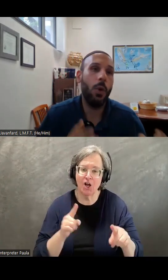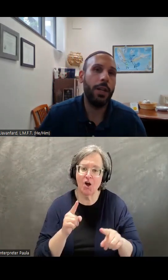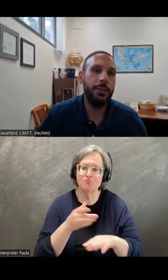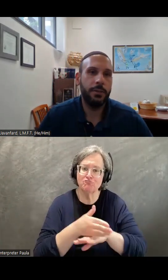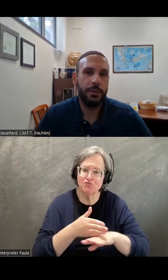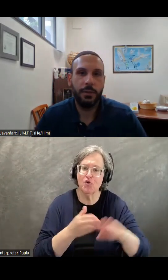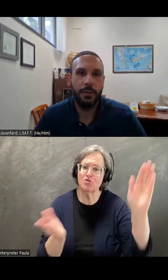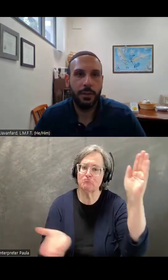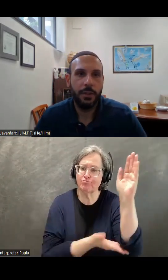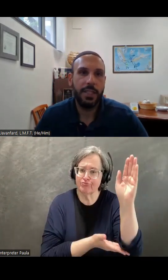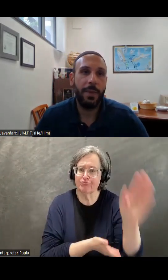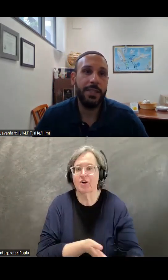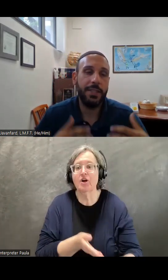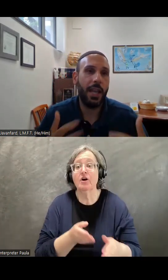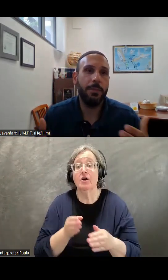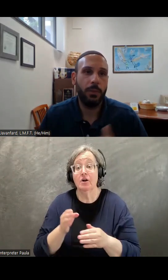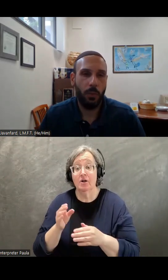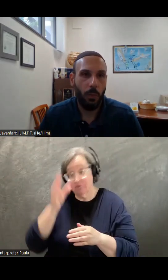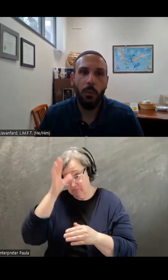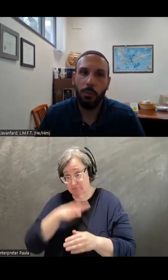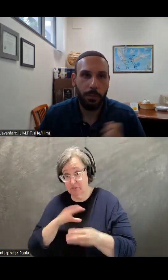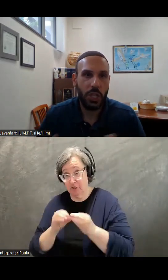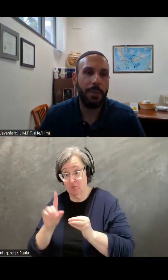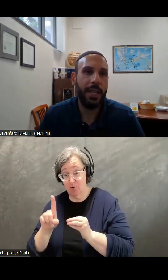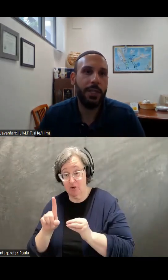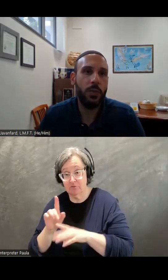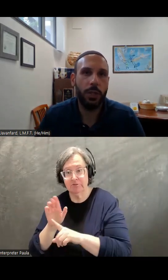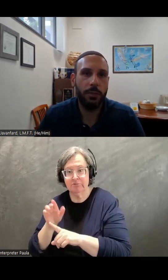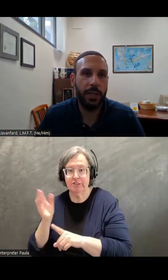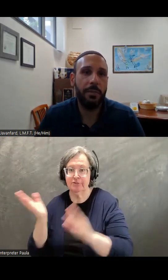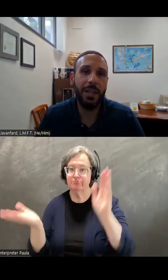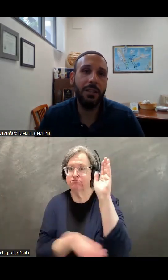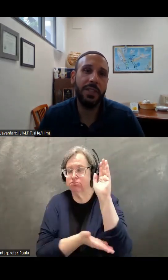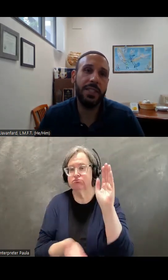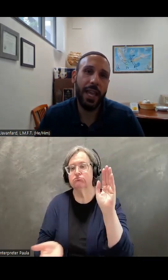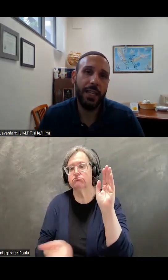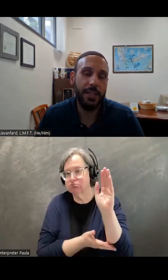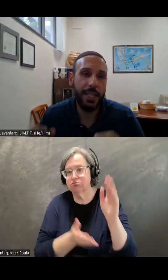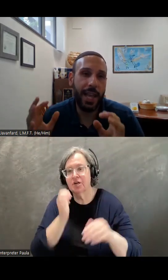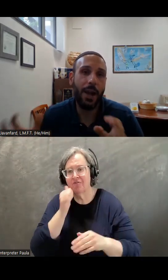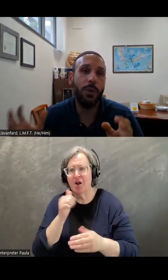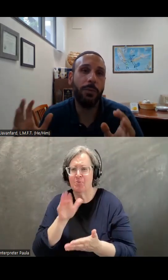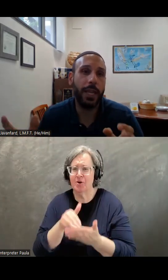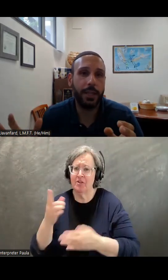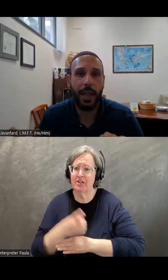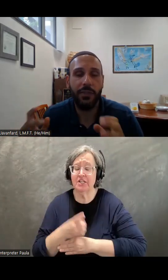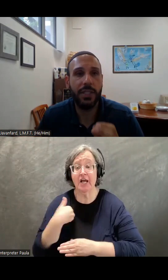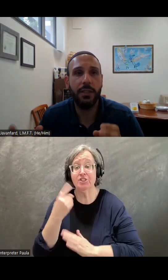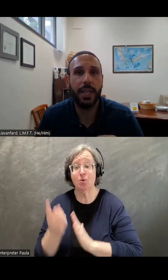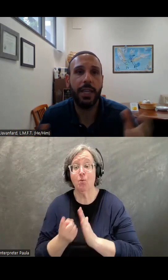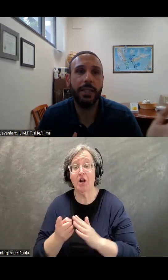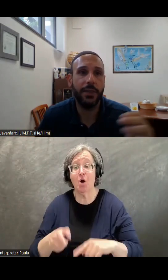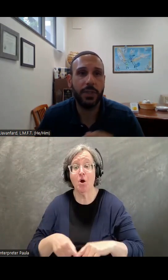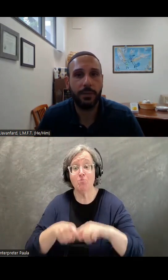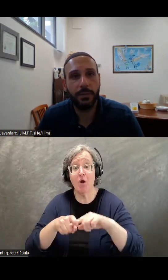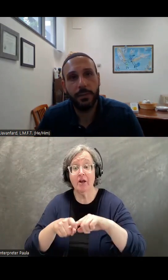Lumberjack 1 spends his time chopping down his wood, but in the middle of his day, he takes an hour break every single